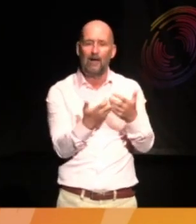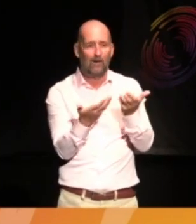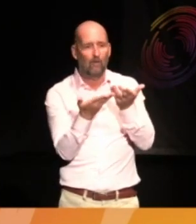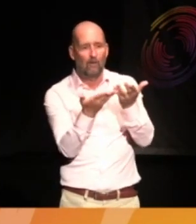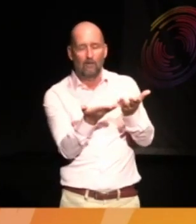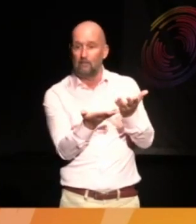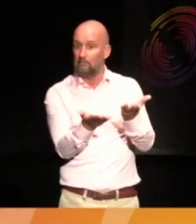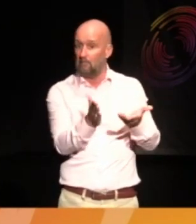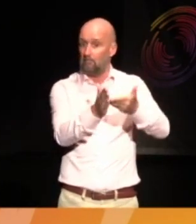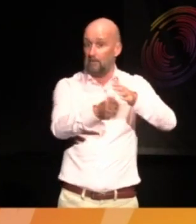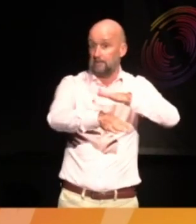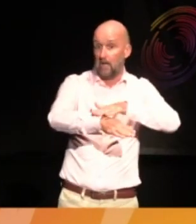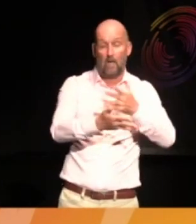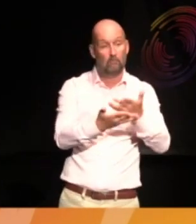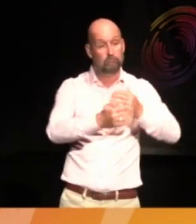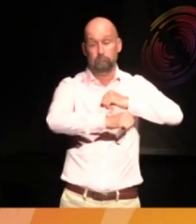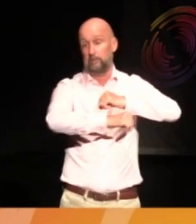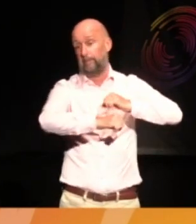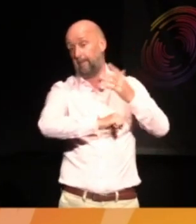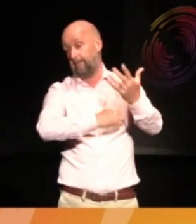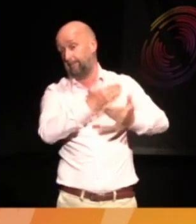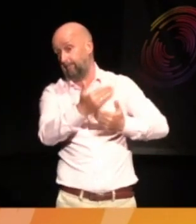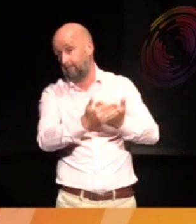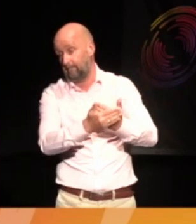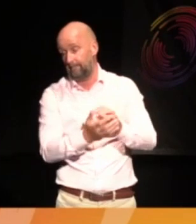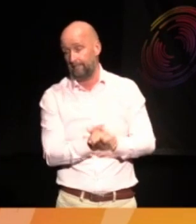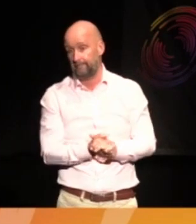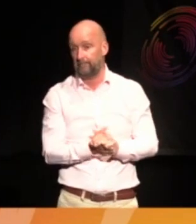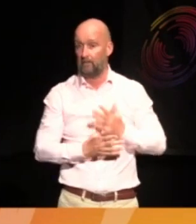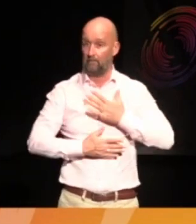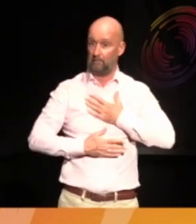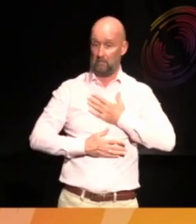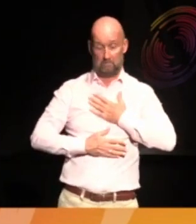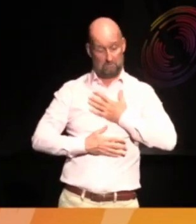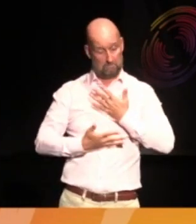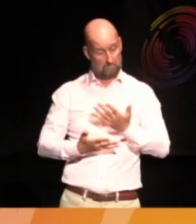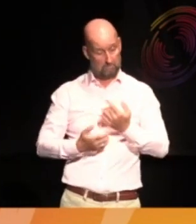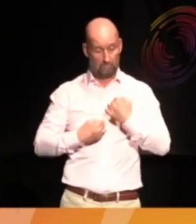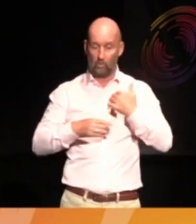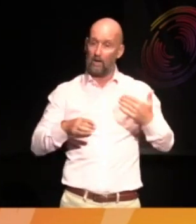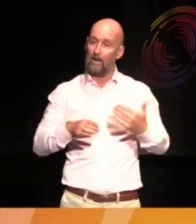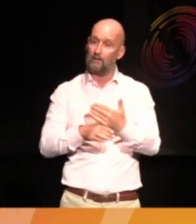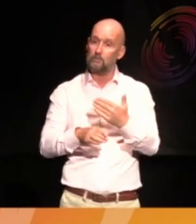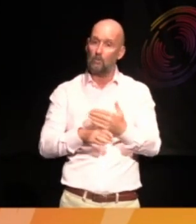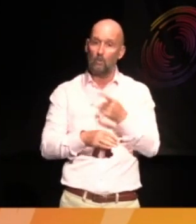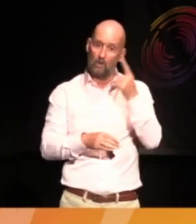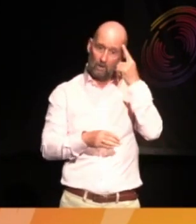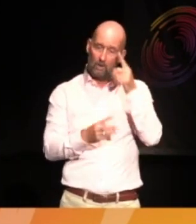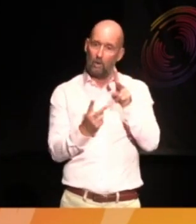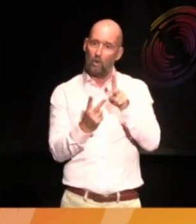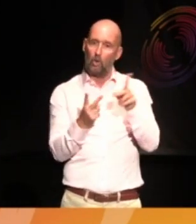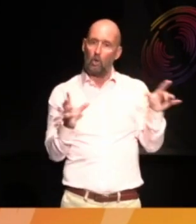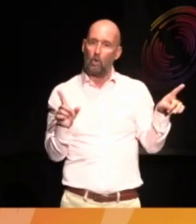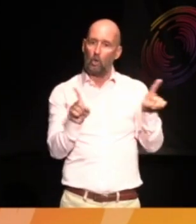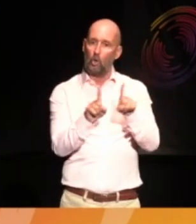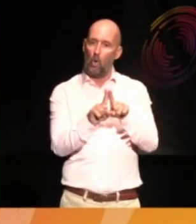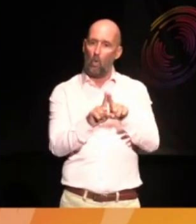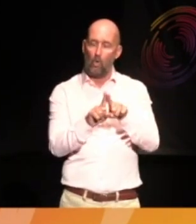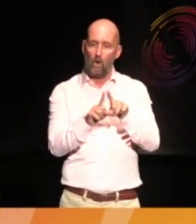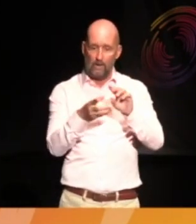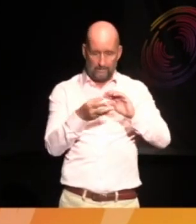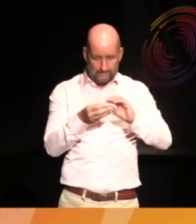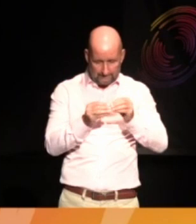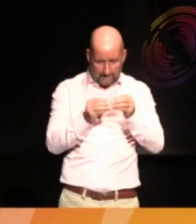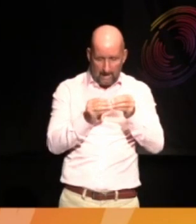time and space that they need? And for me, a big part of what I do is about co-designing, bringing people in to the